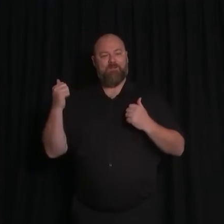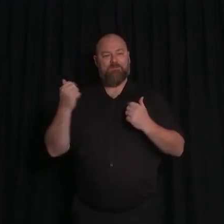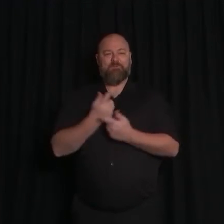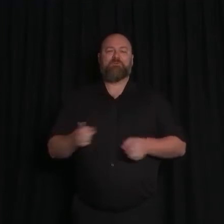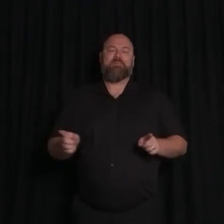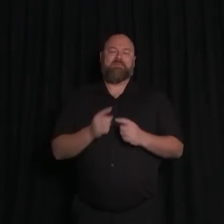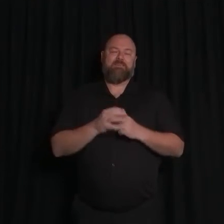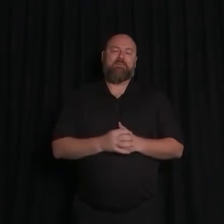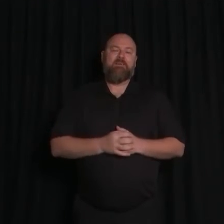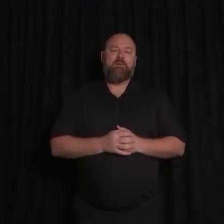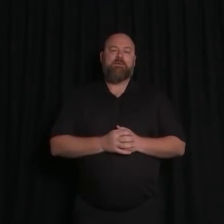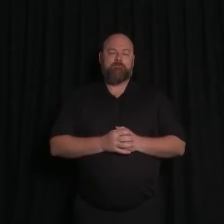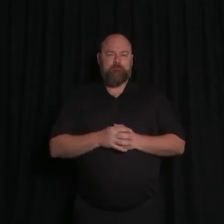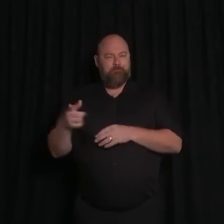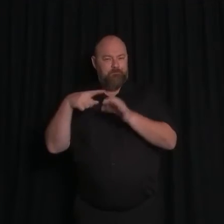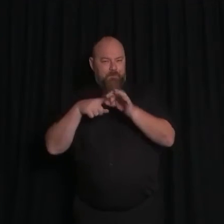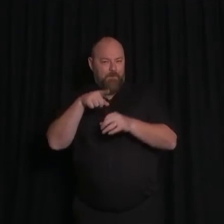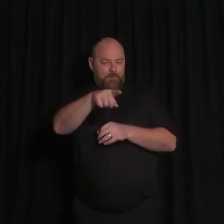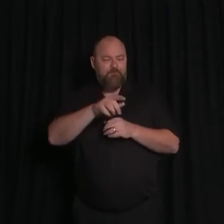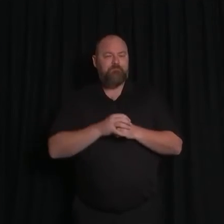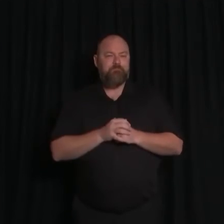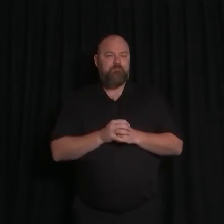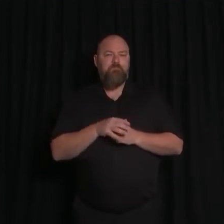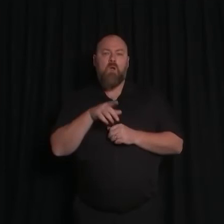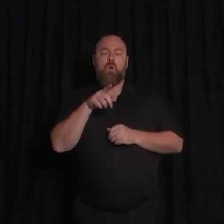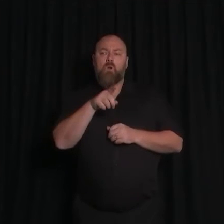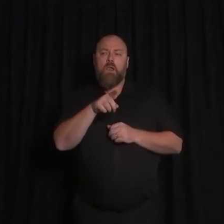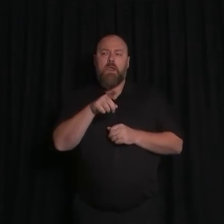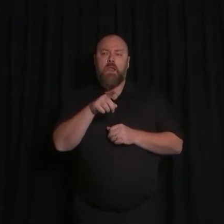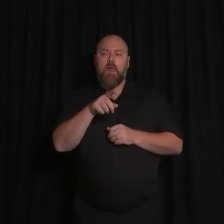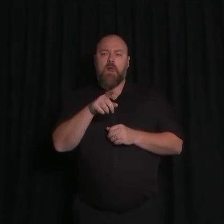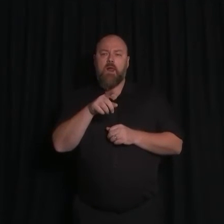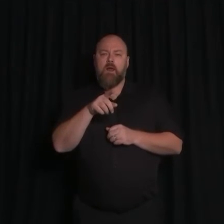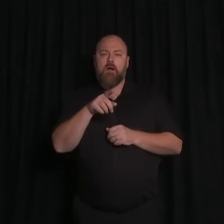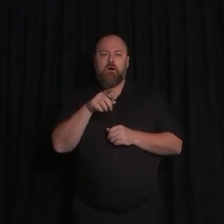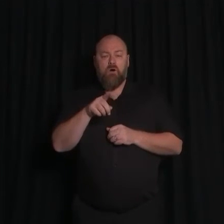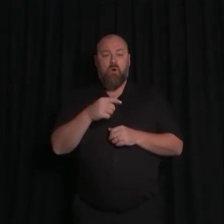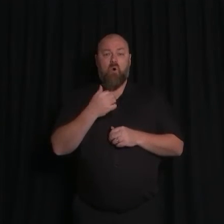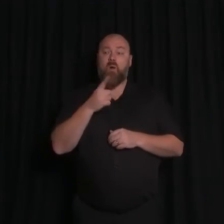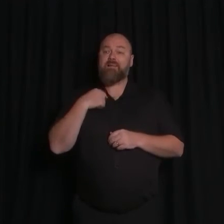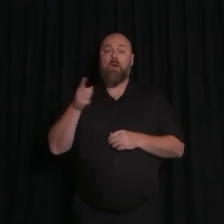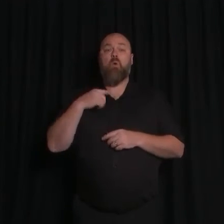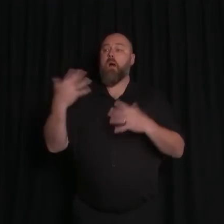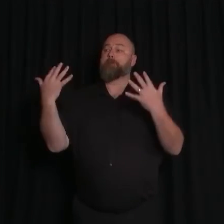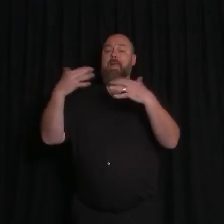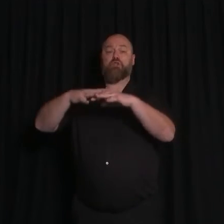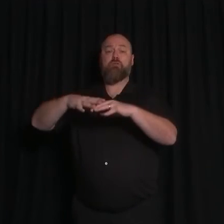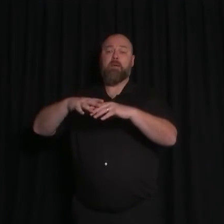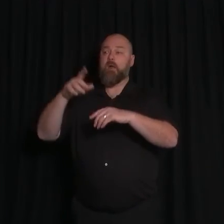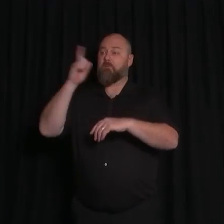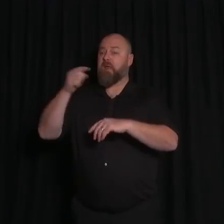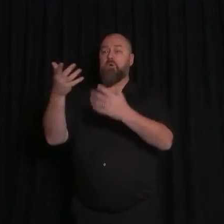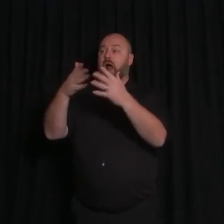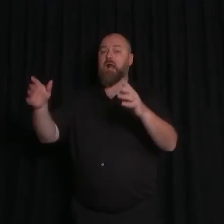You were also saying, or you've always said you wanted the mainstream to come to you. Yeah.